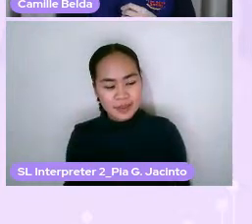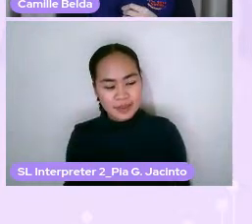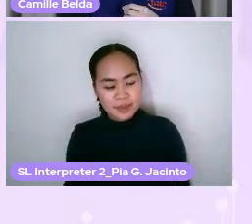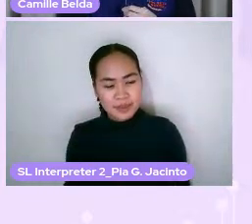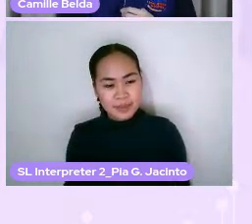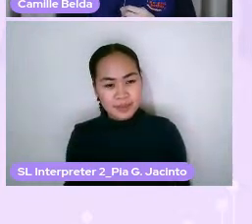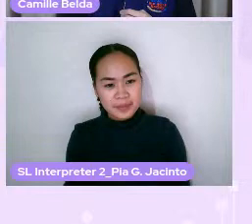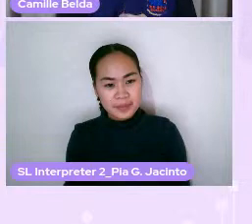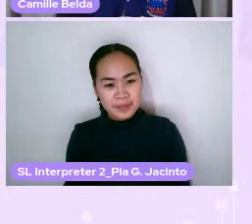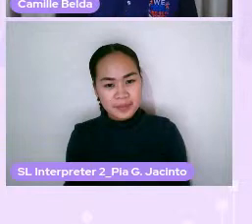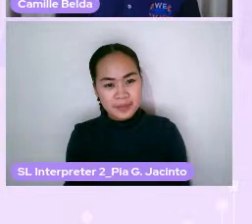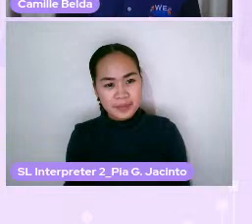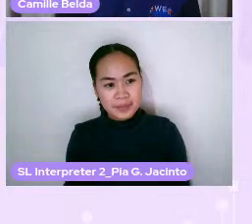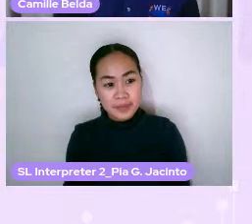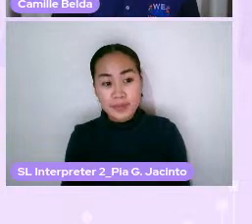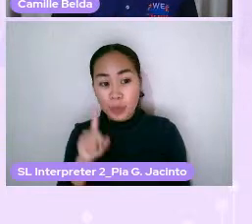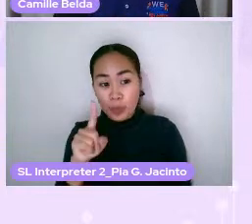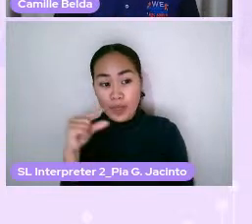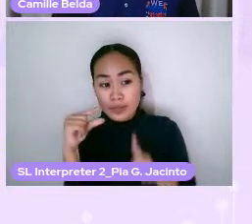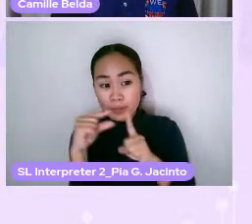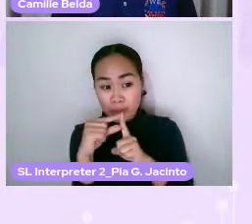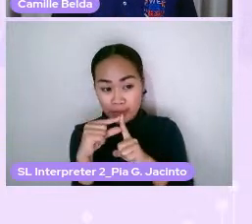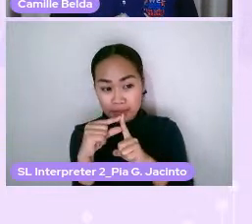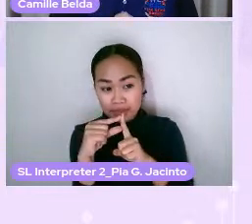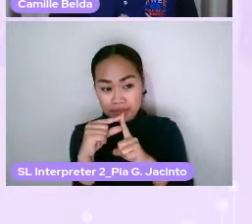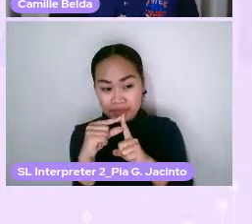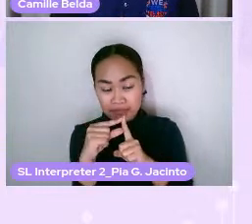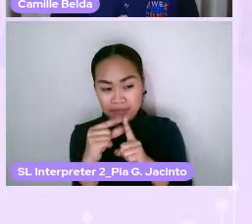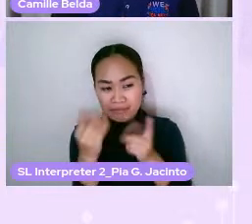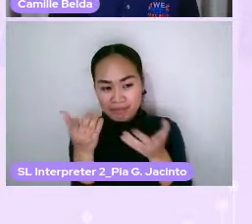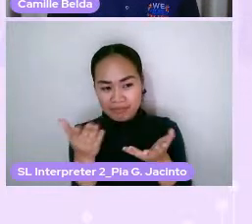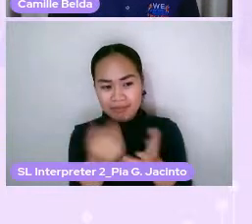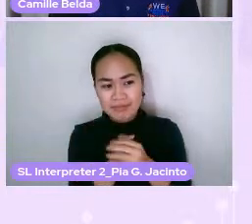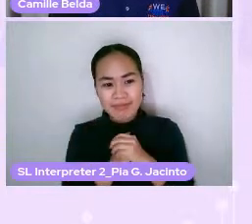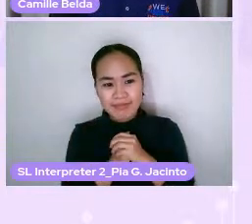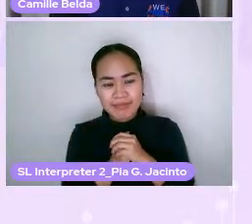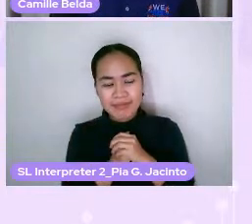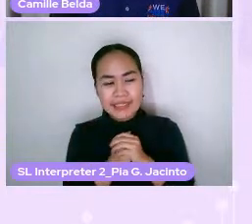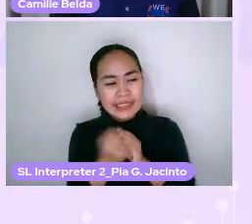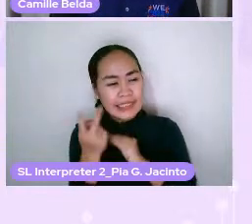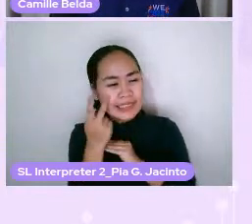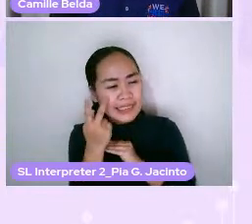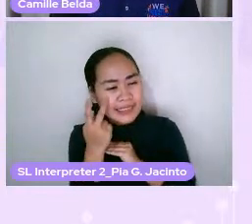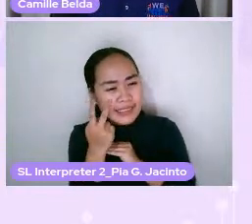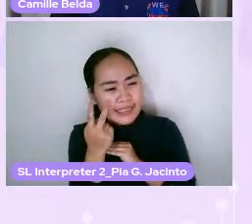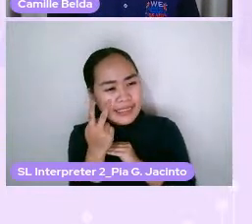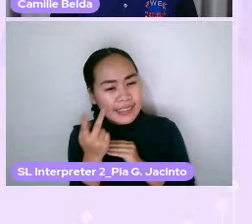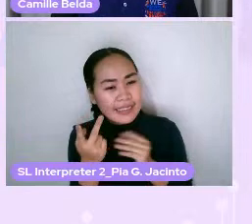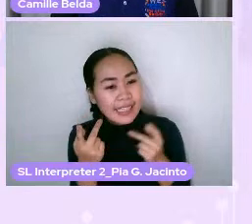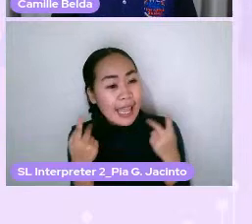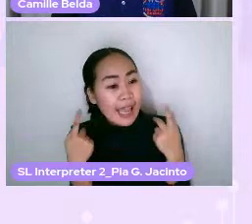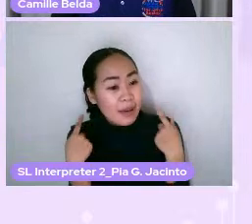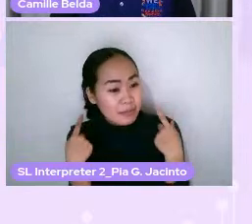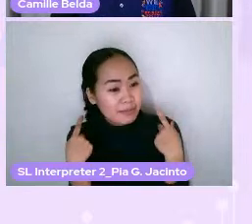Alright. One word din po itong ating pinahuhulaan. Nakikita po natin ang isang nanay